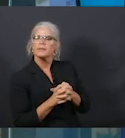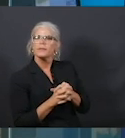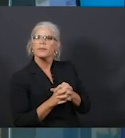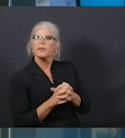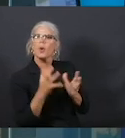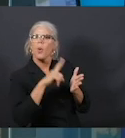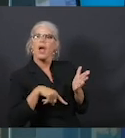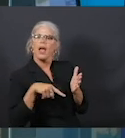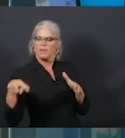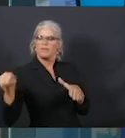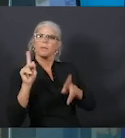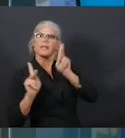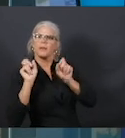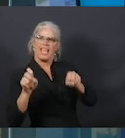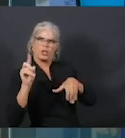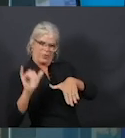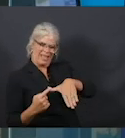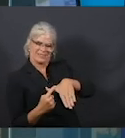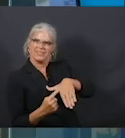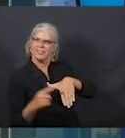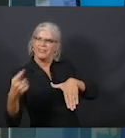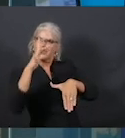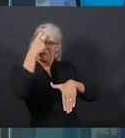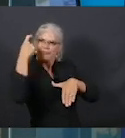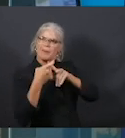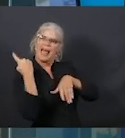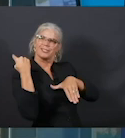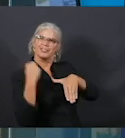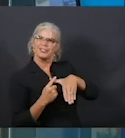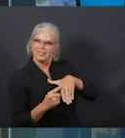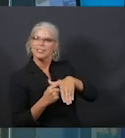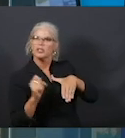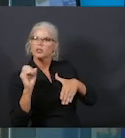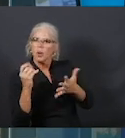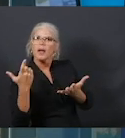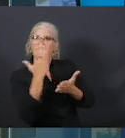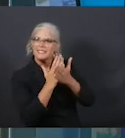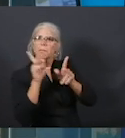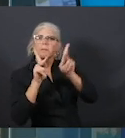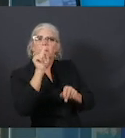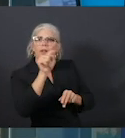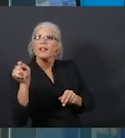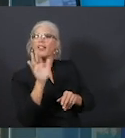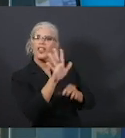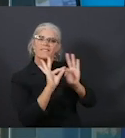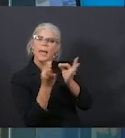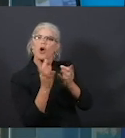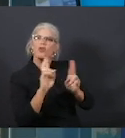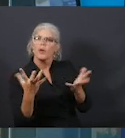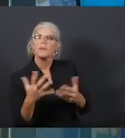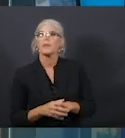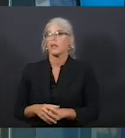do specifically to make sure that they are individually or their families are prepared?